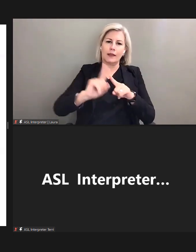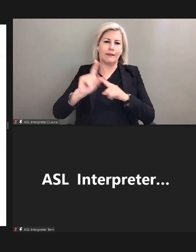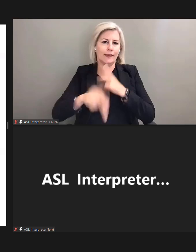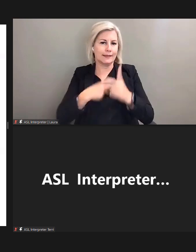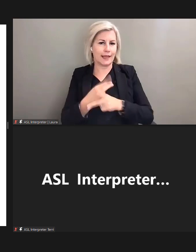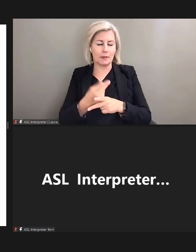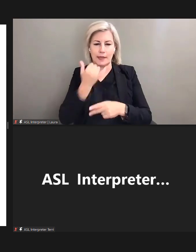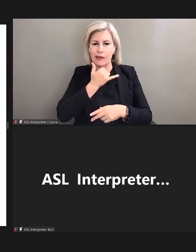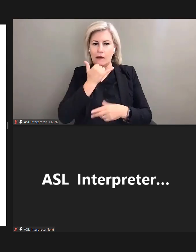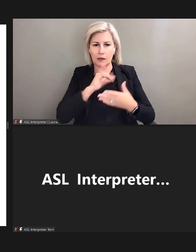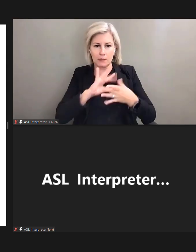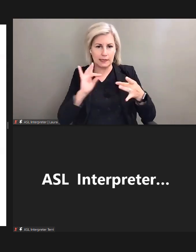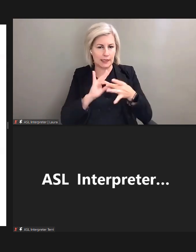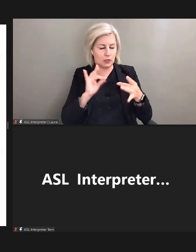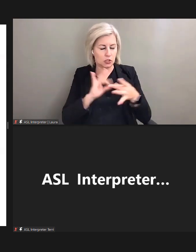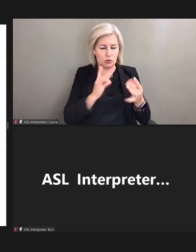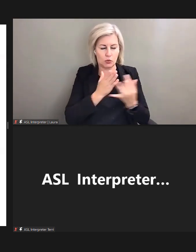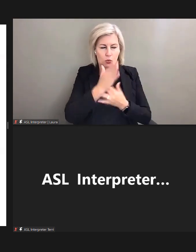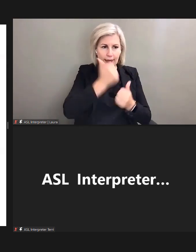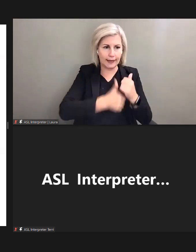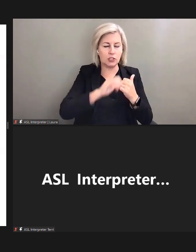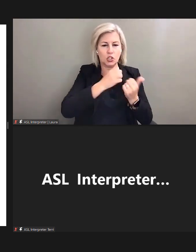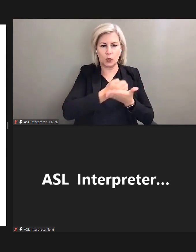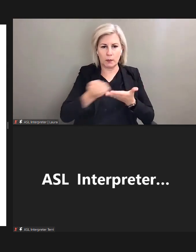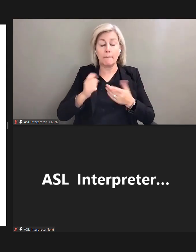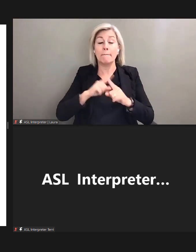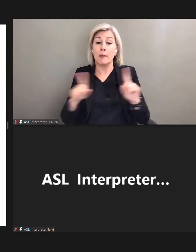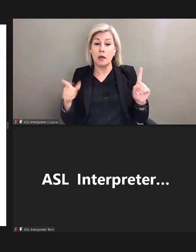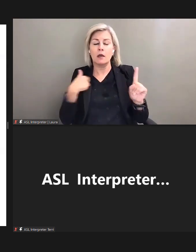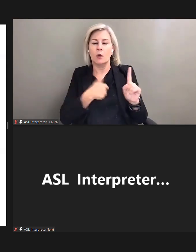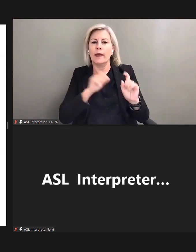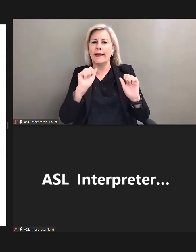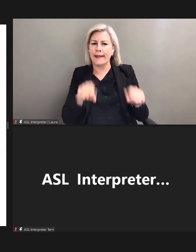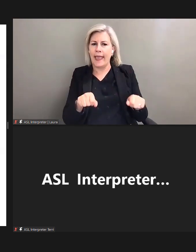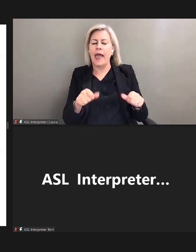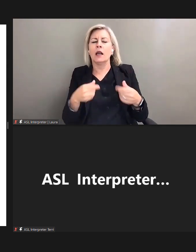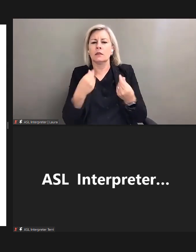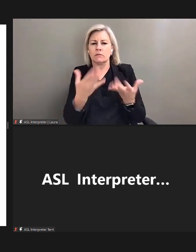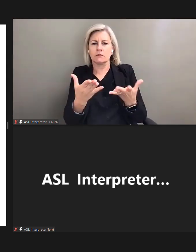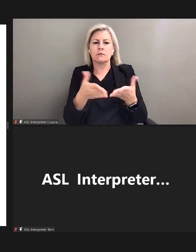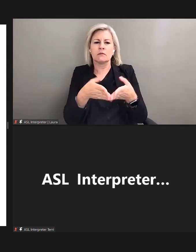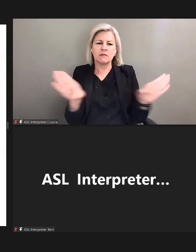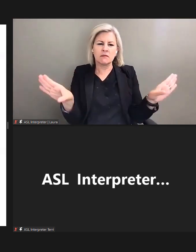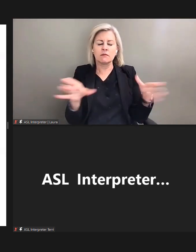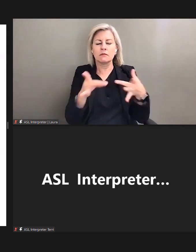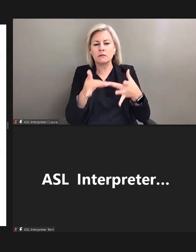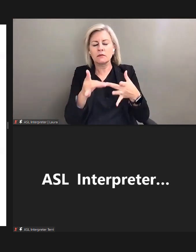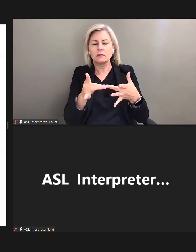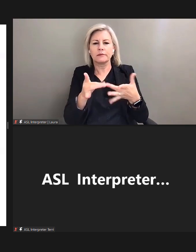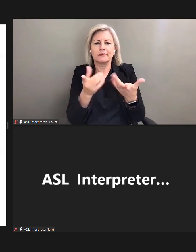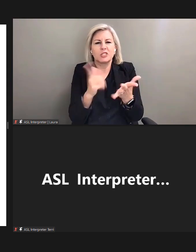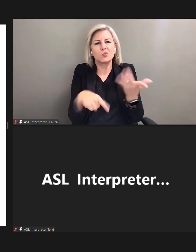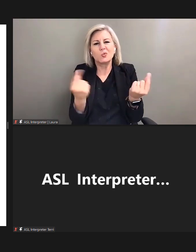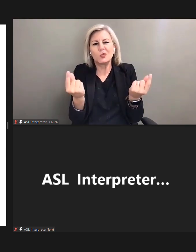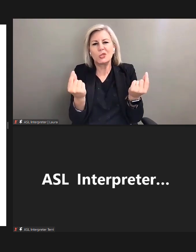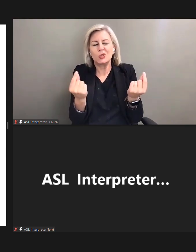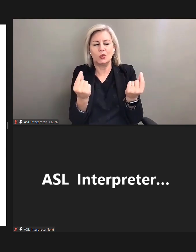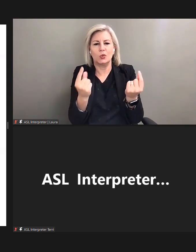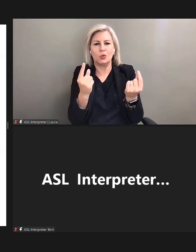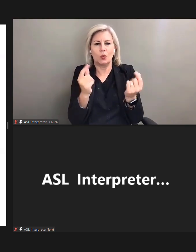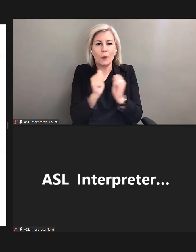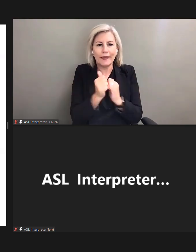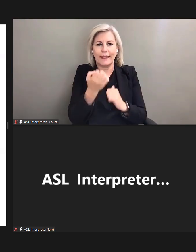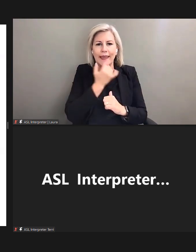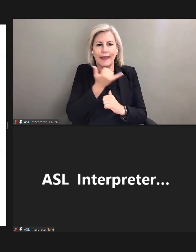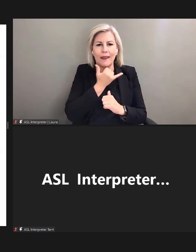messages that across equipment, but we can give you some general guidance about what to do about error